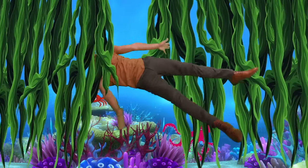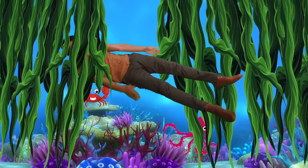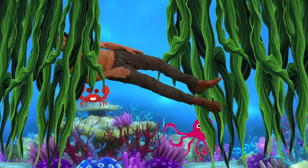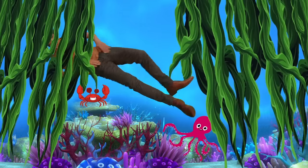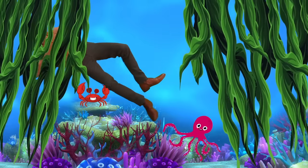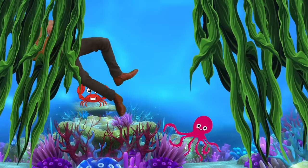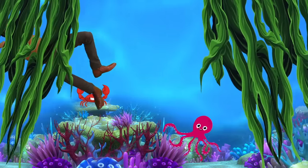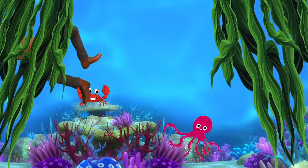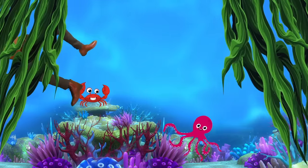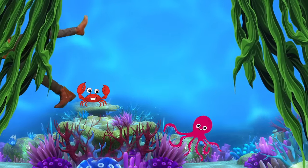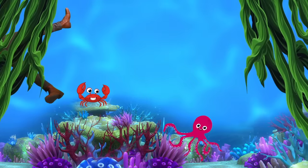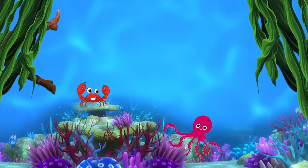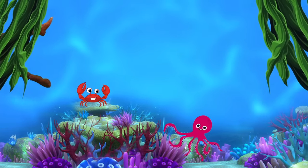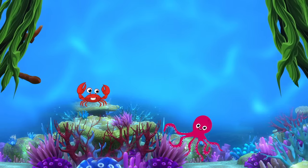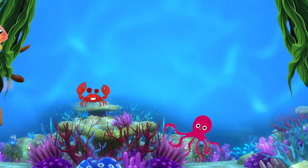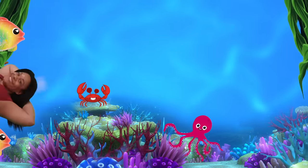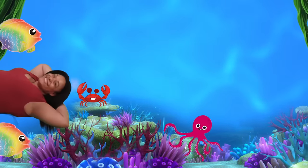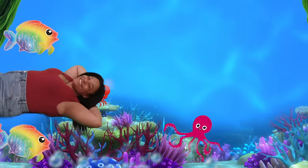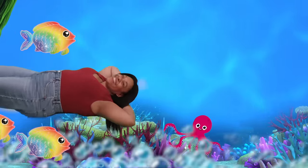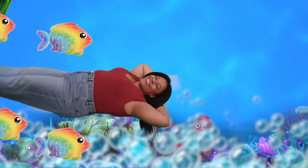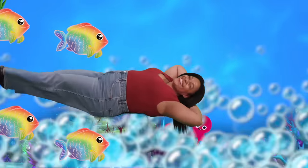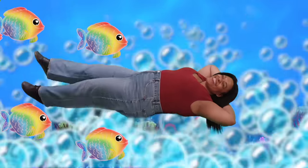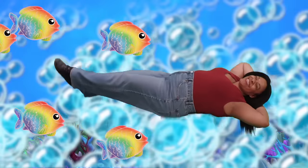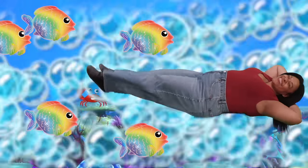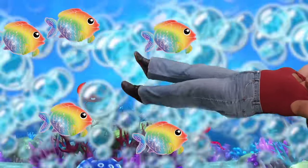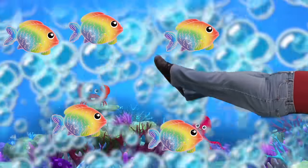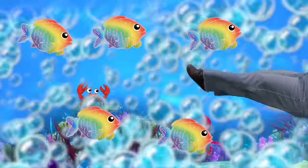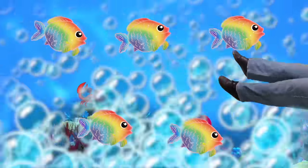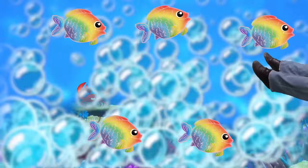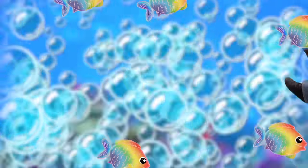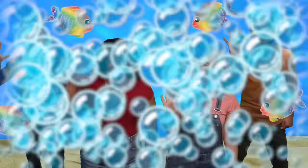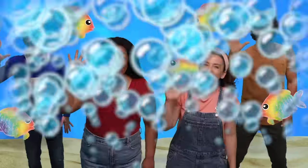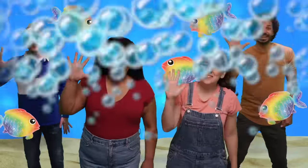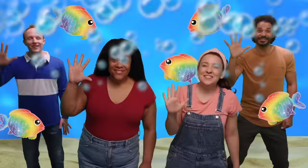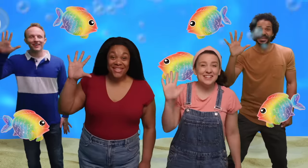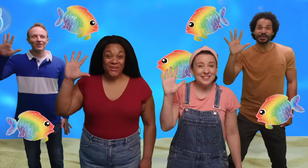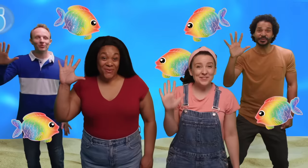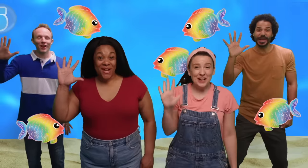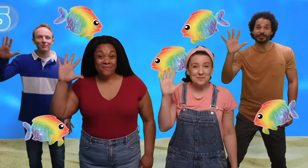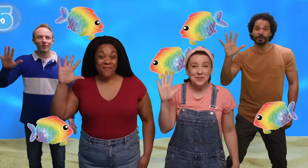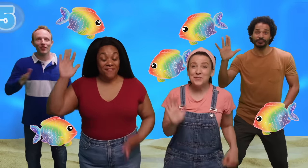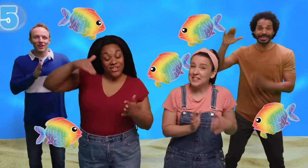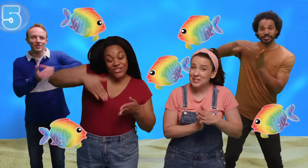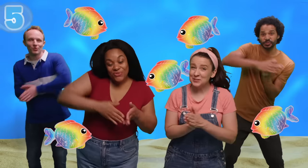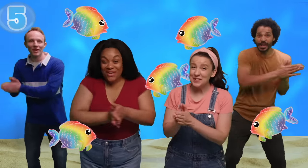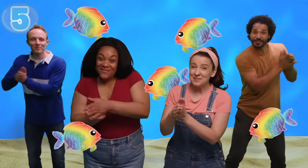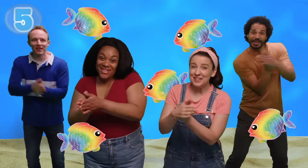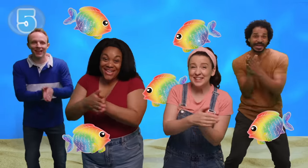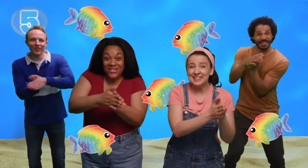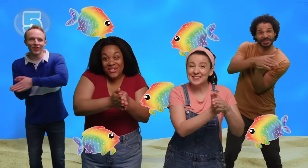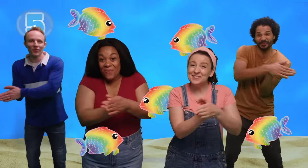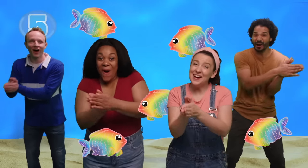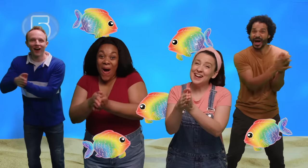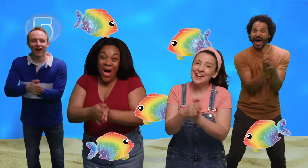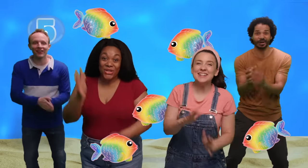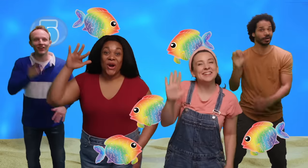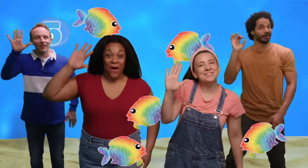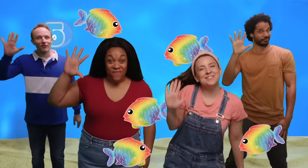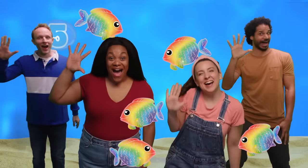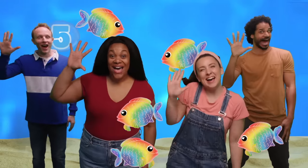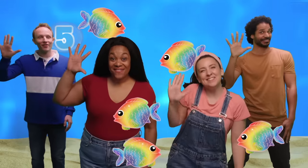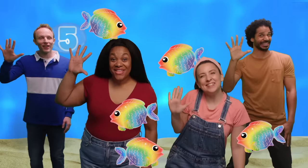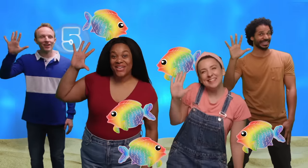How about five little rainbow fish? Five little rainbow fish swimming in the